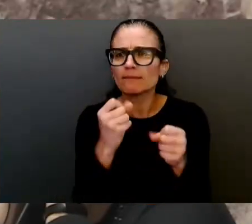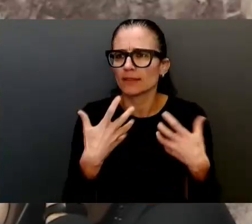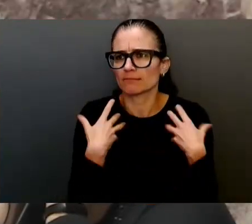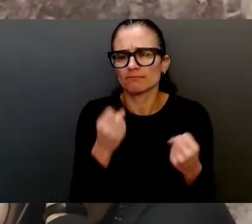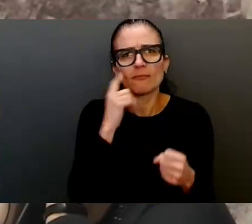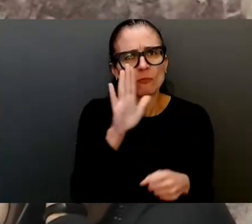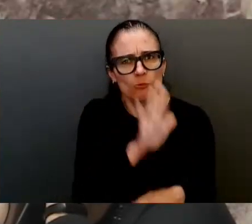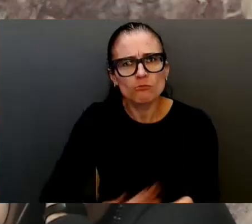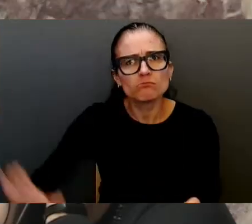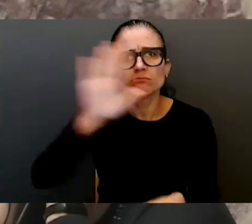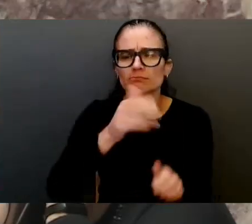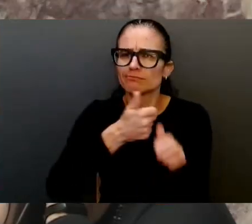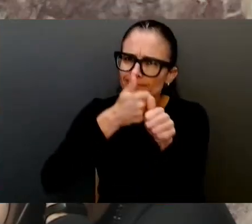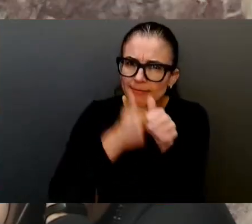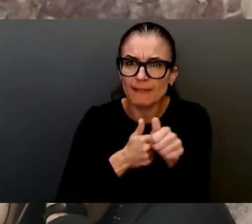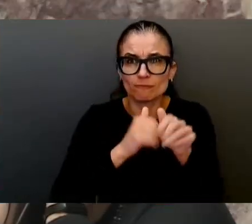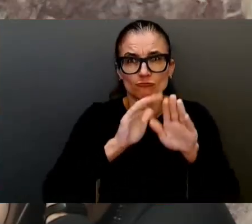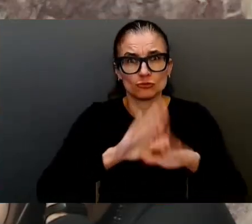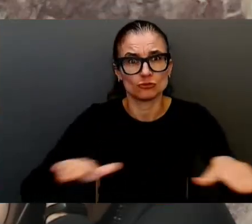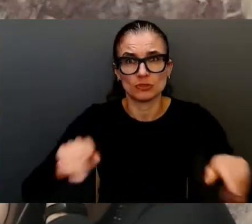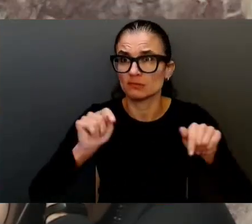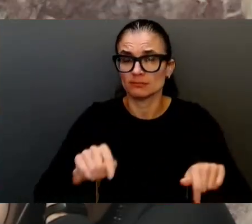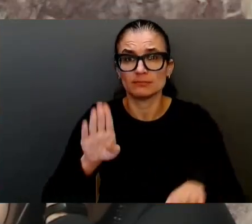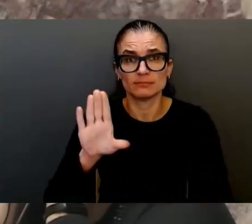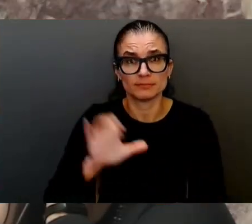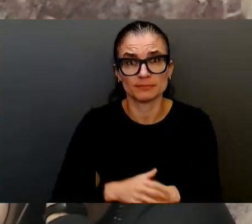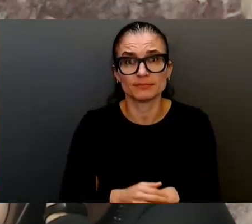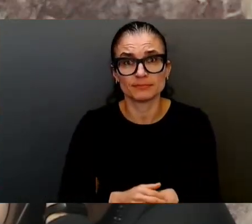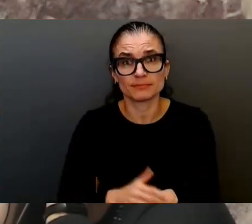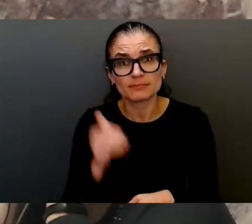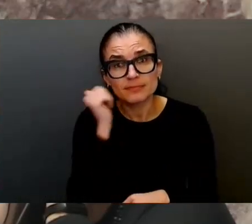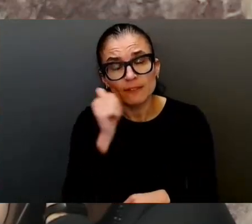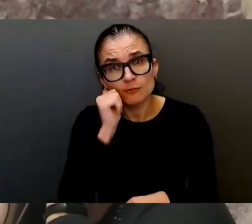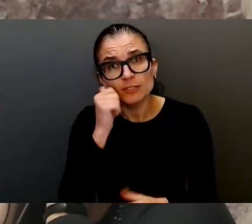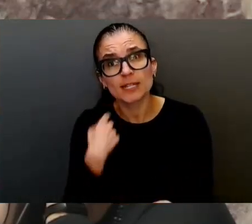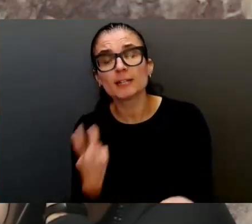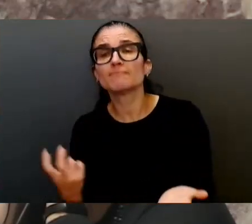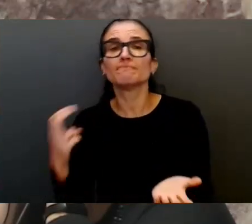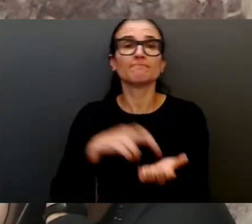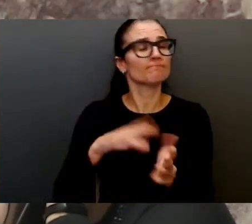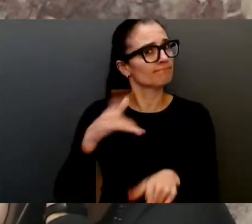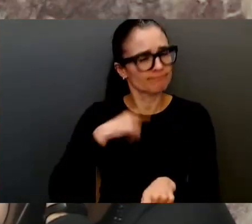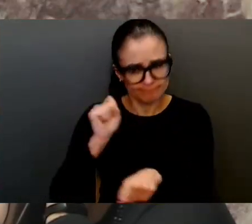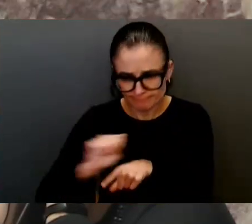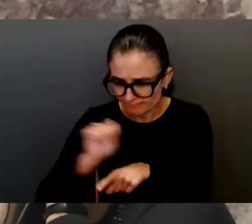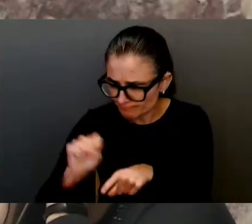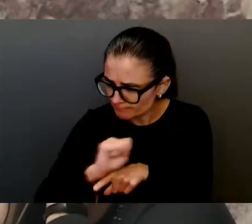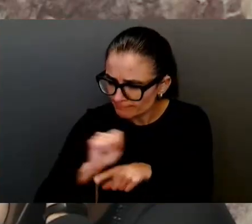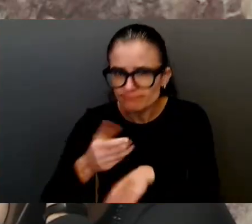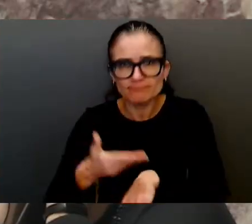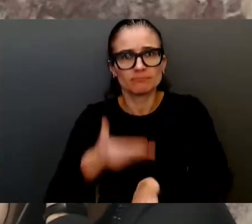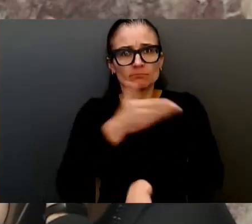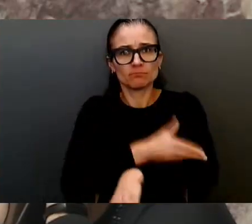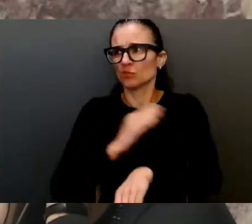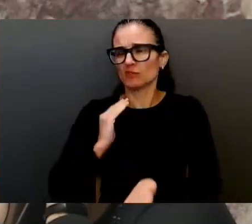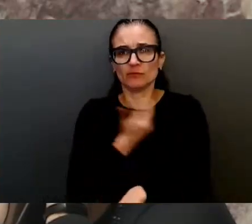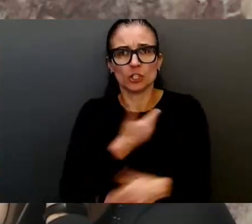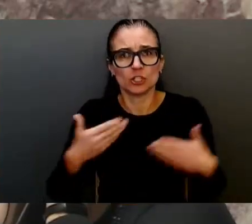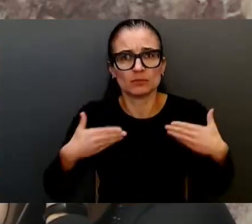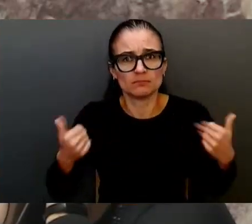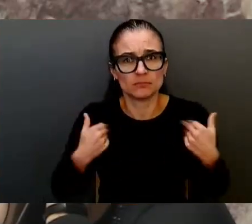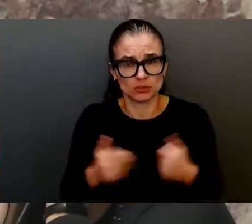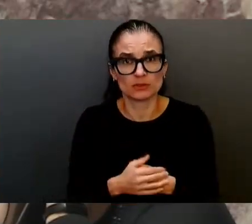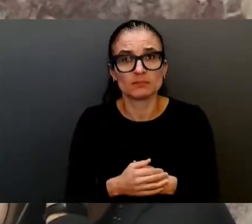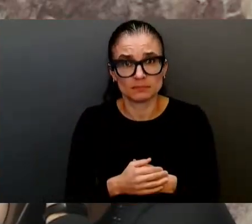in my ministry. My Deputy Minister chairs the Deputy Minister's Project Board. We are working